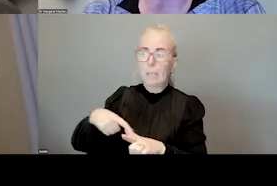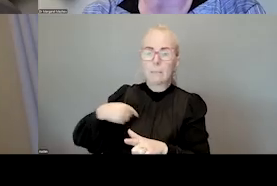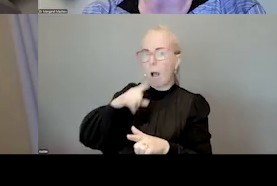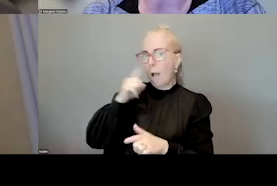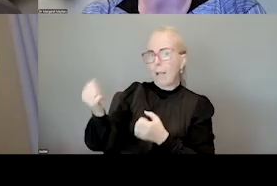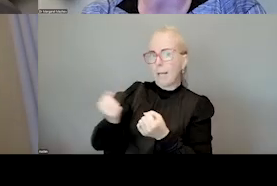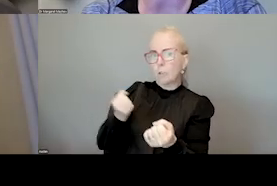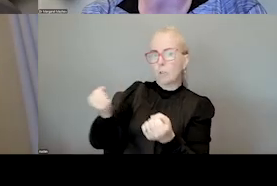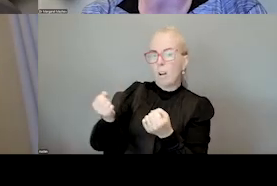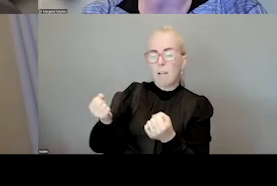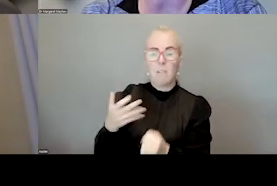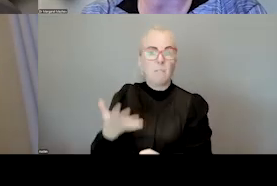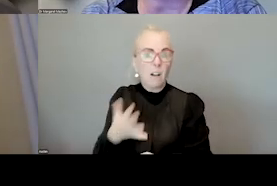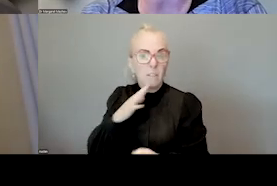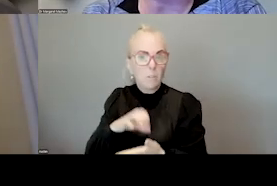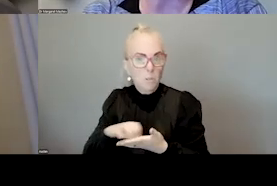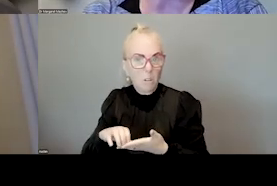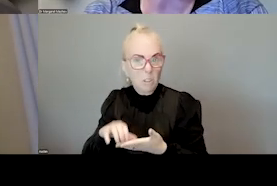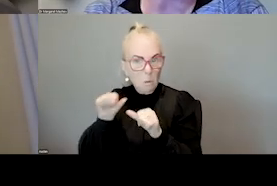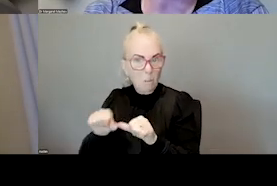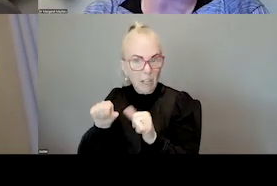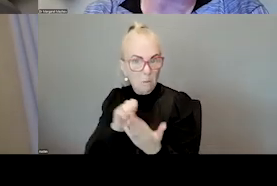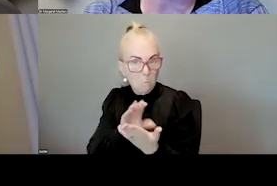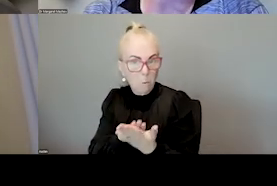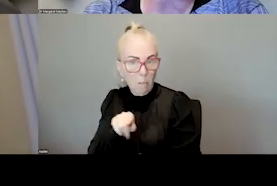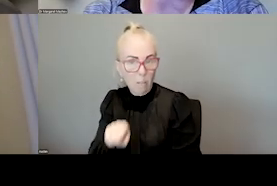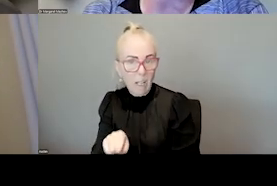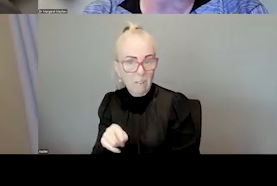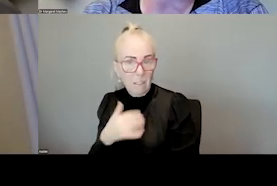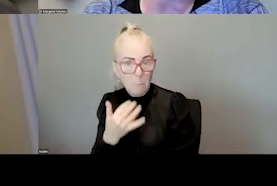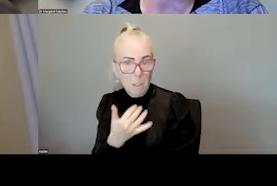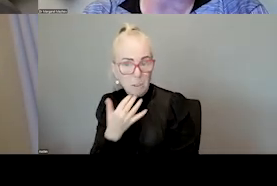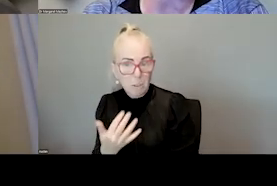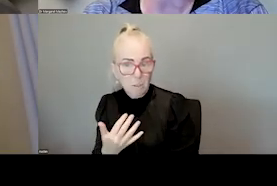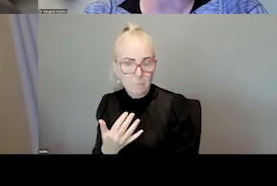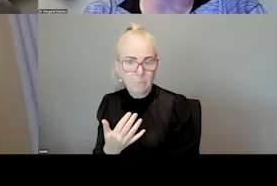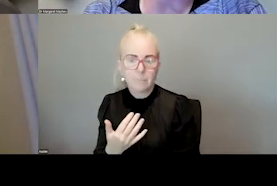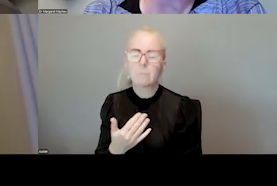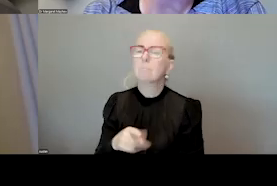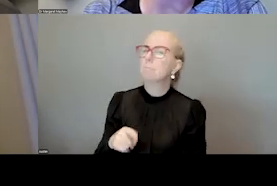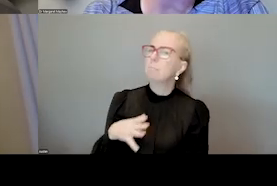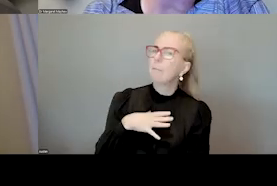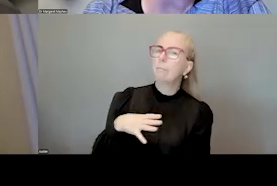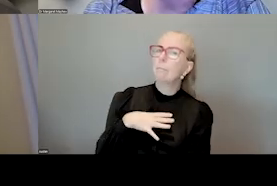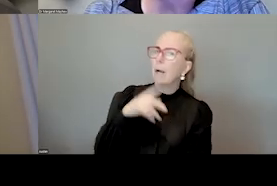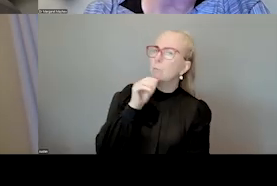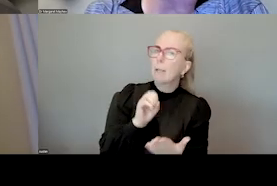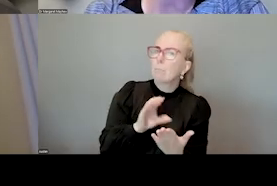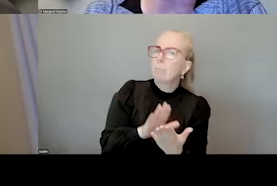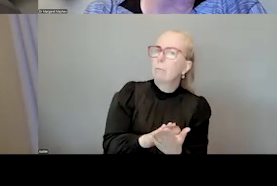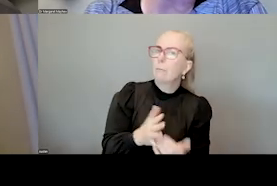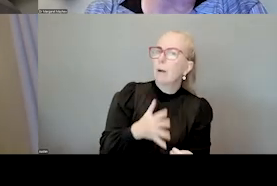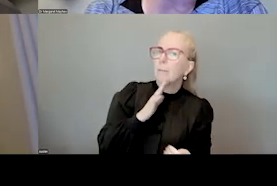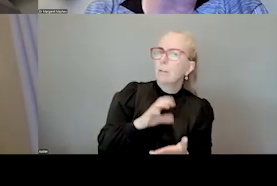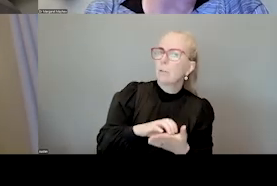budget income? Yes, we don't actually require. It is also important to state, I think, we don't require you to have